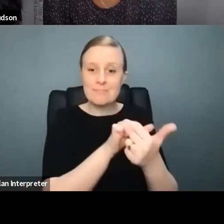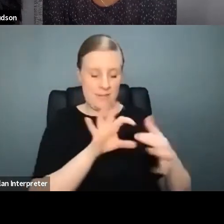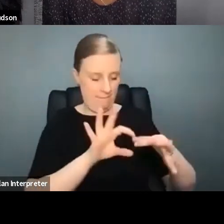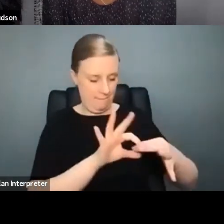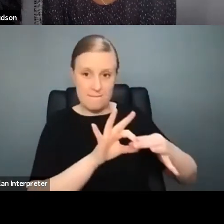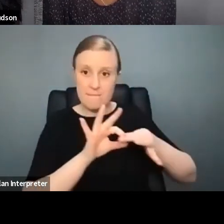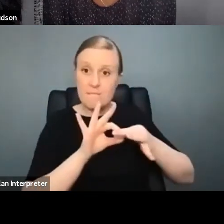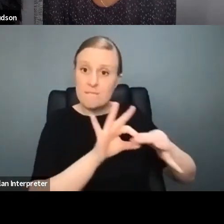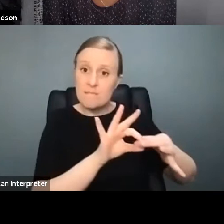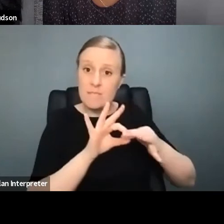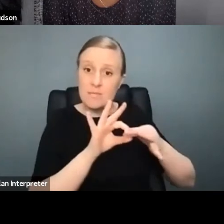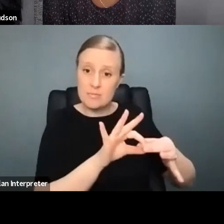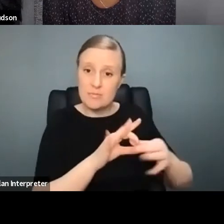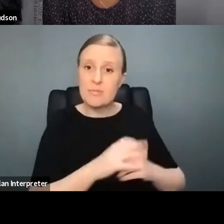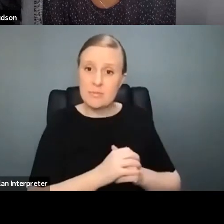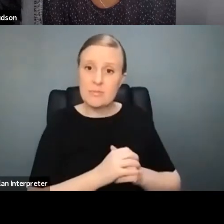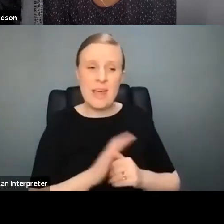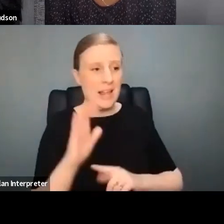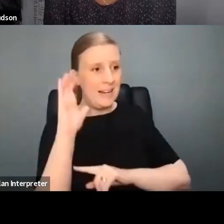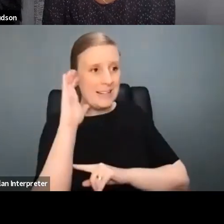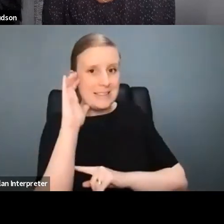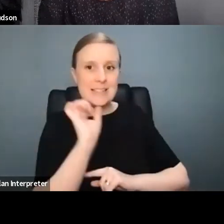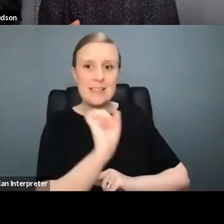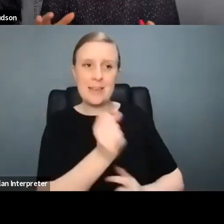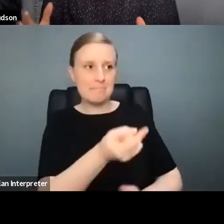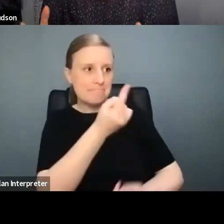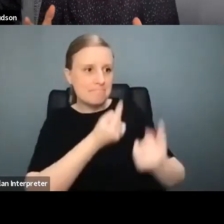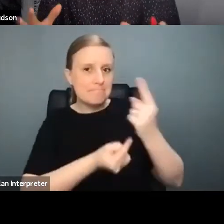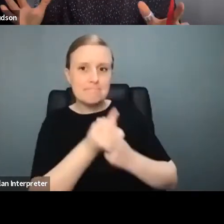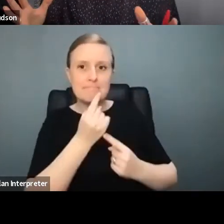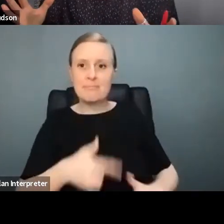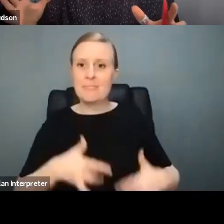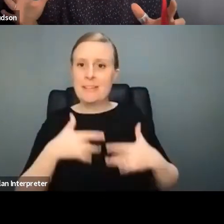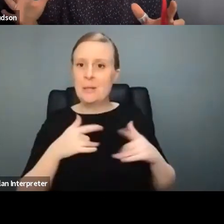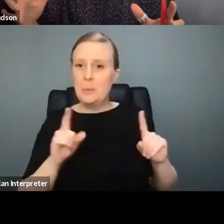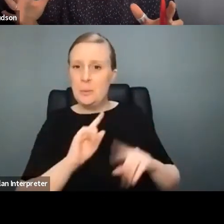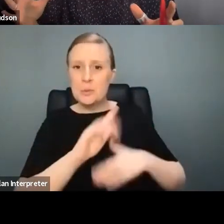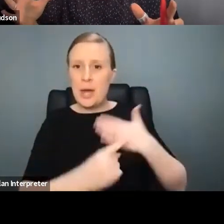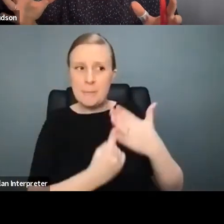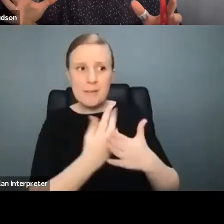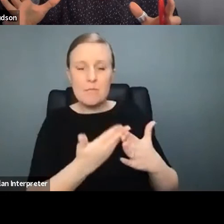rapport, hearing what's going on for them, and as you say, some of that real